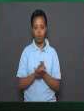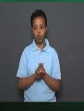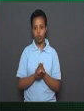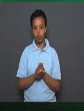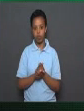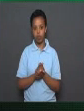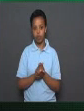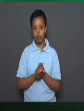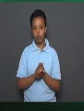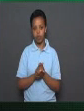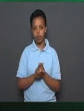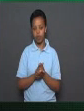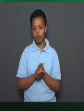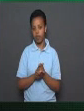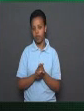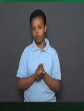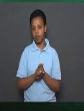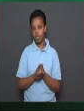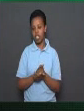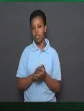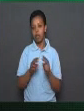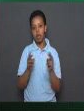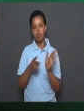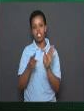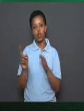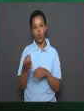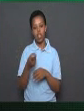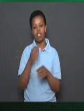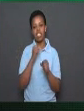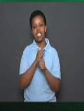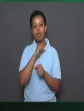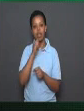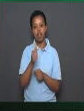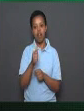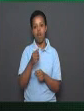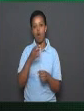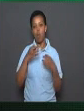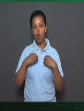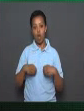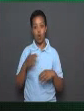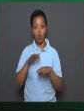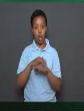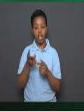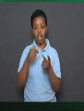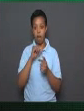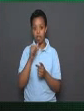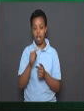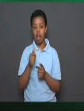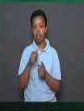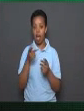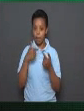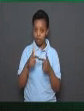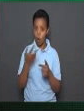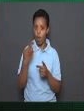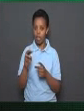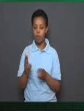involved. There is an obvious malfunction in the organ or the system